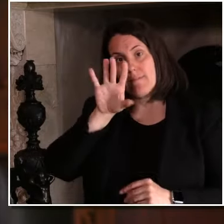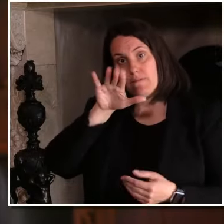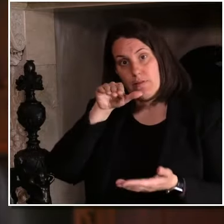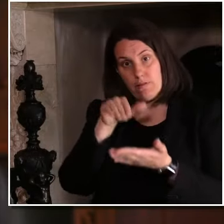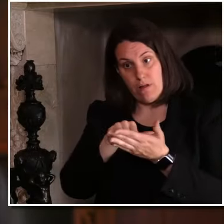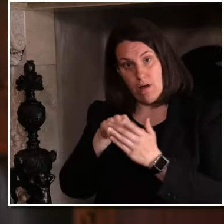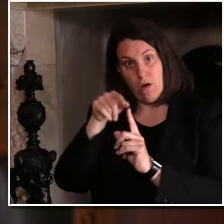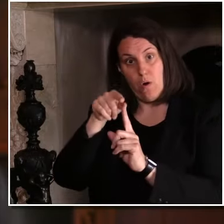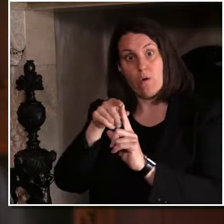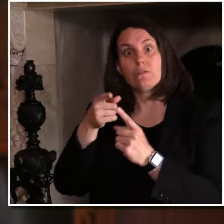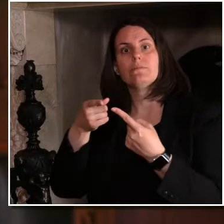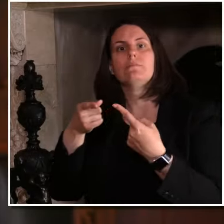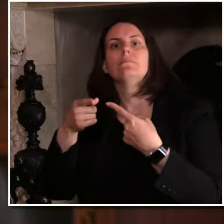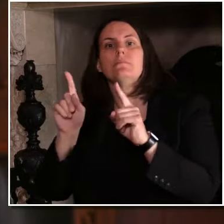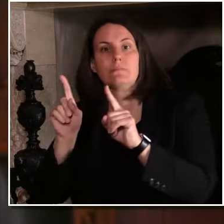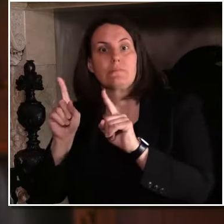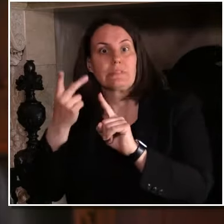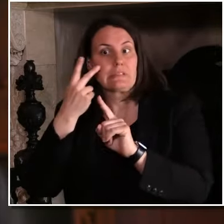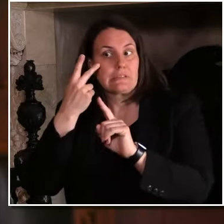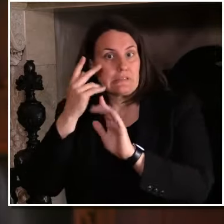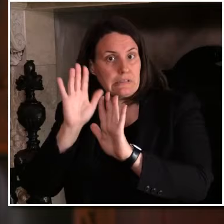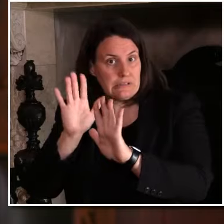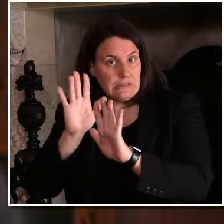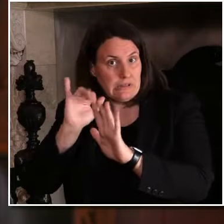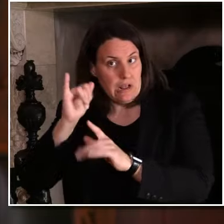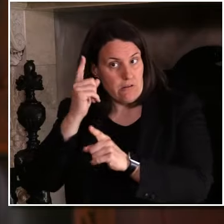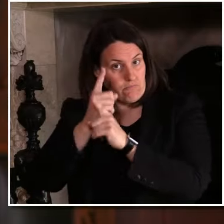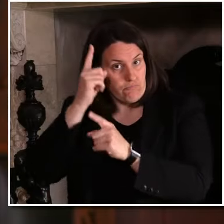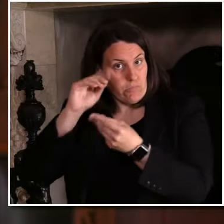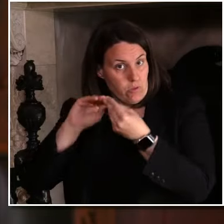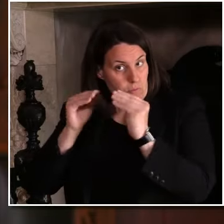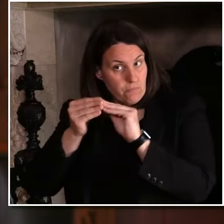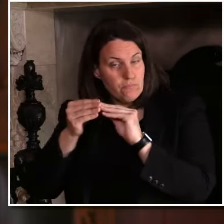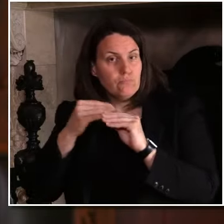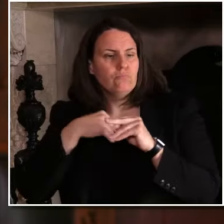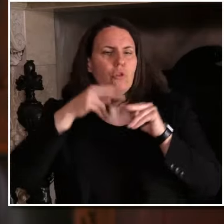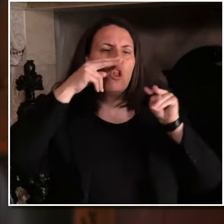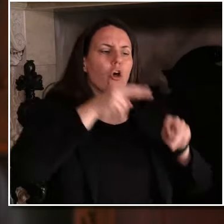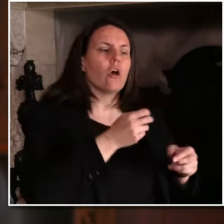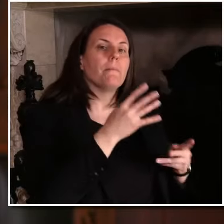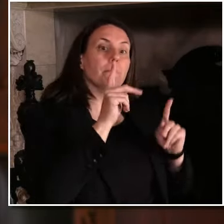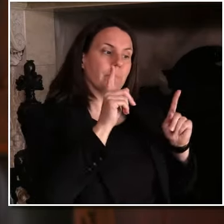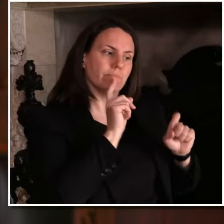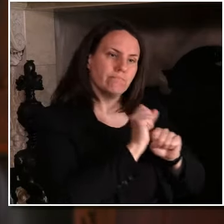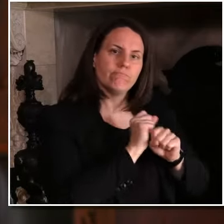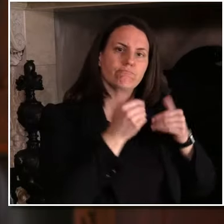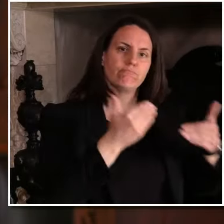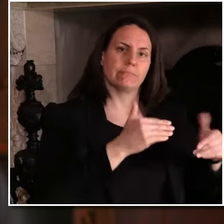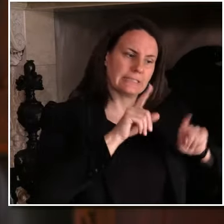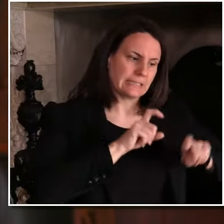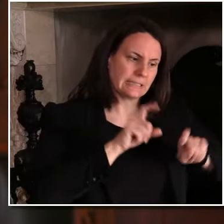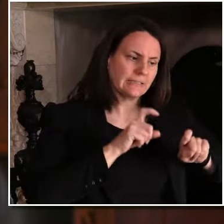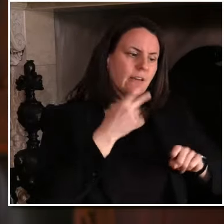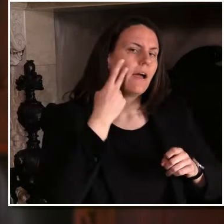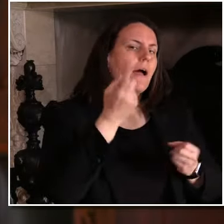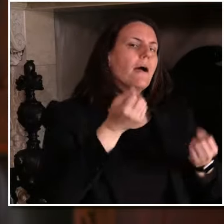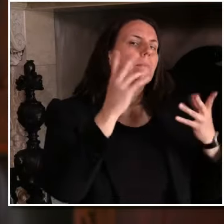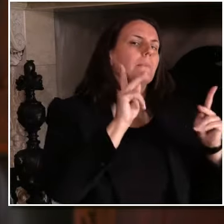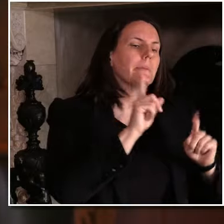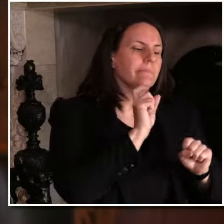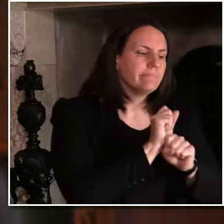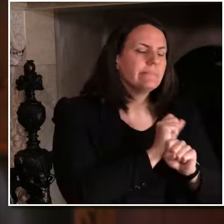disease in this state. But unlike the gating criteria, the trajectory on cases, symptoms,